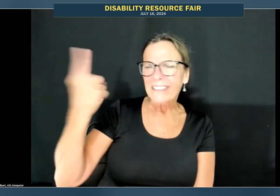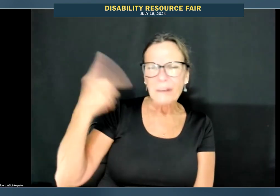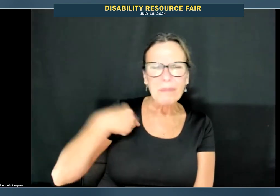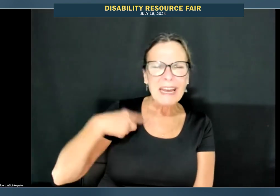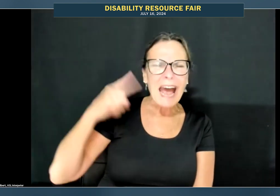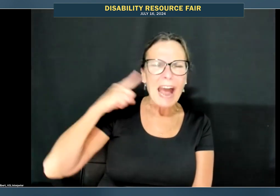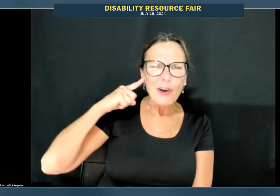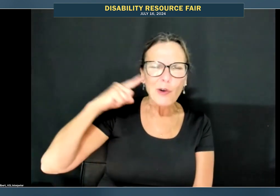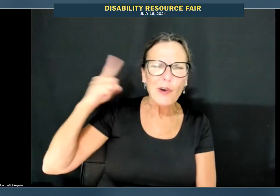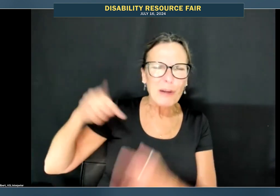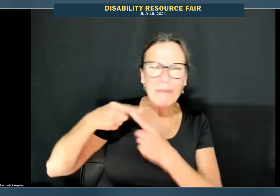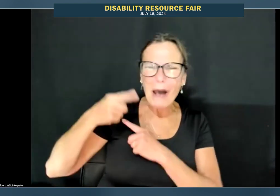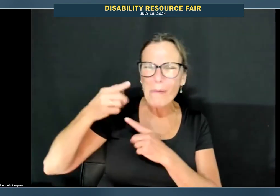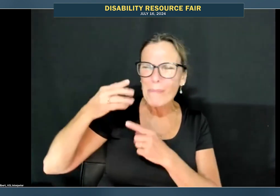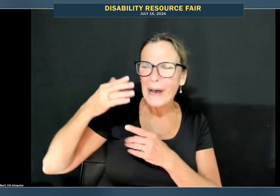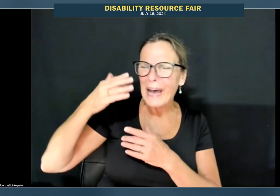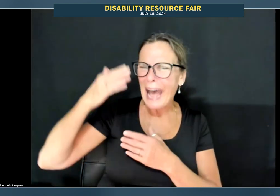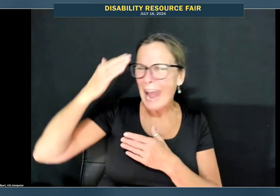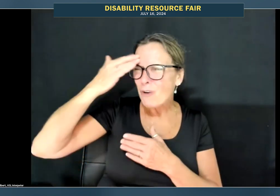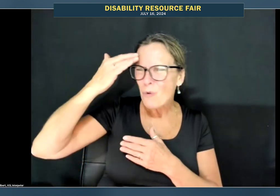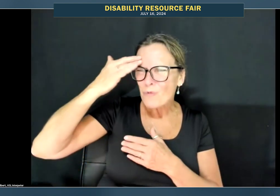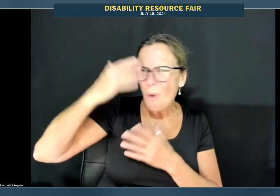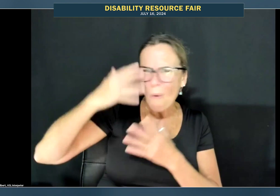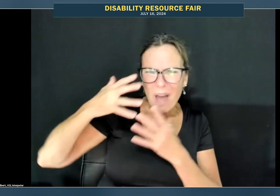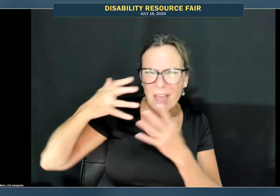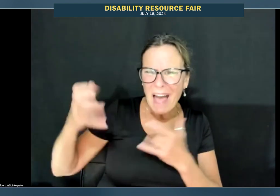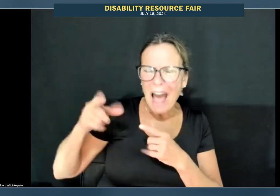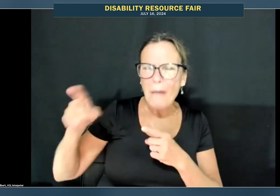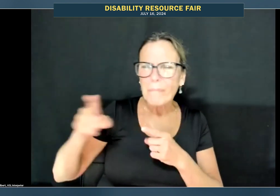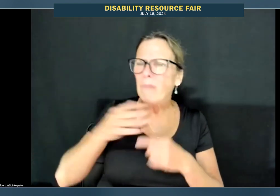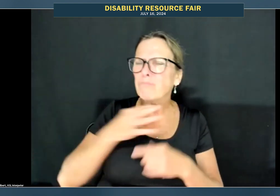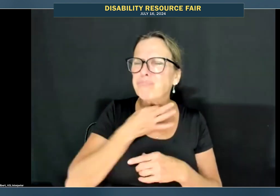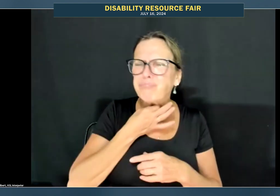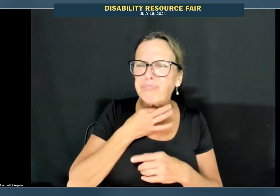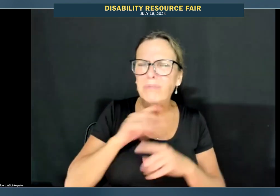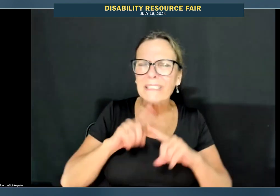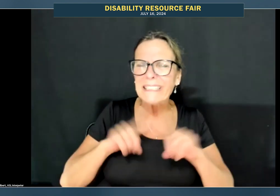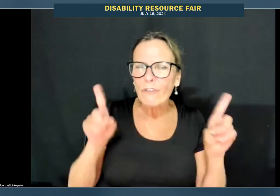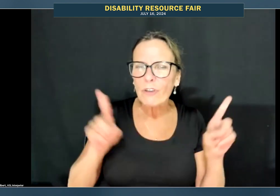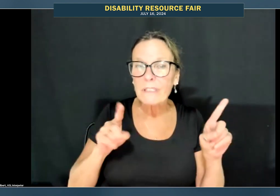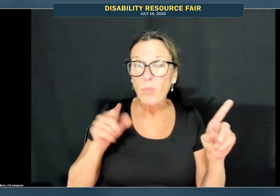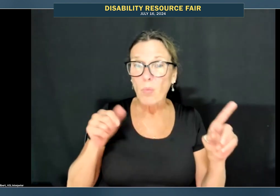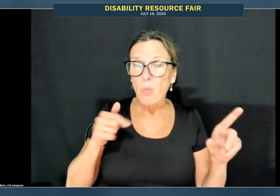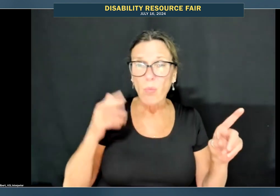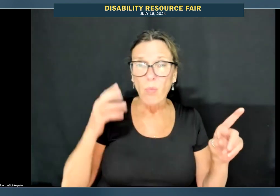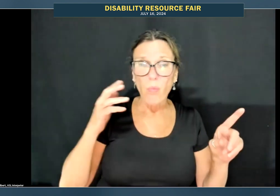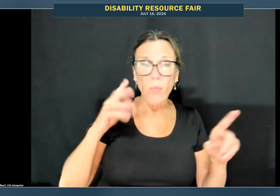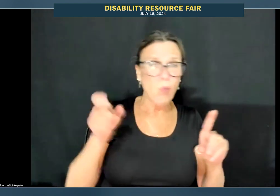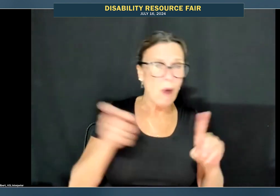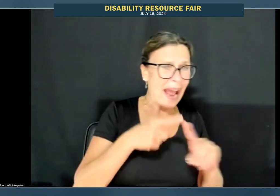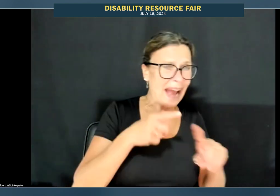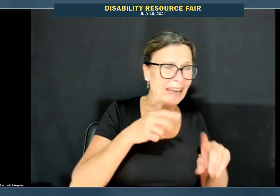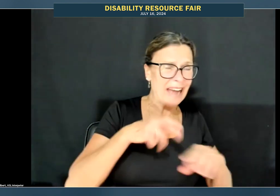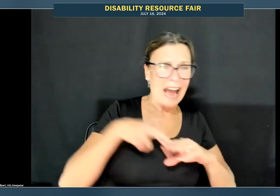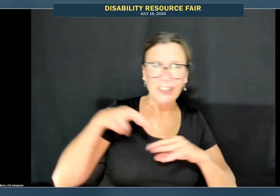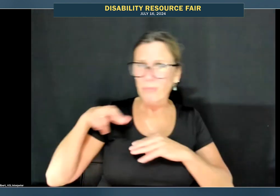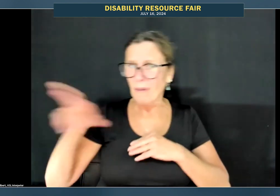And I'm wondering what the differences are, when I should refer someone to one versus the other, et